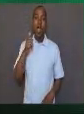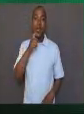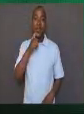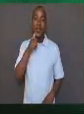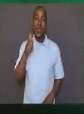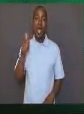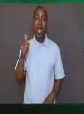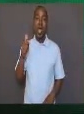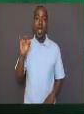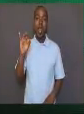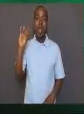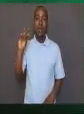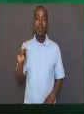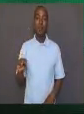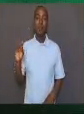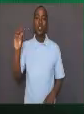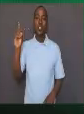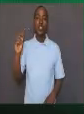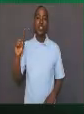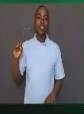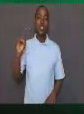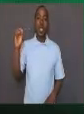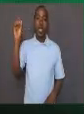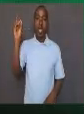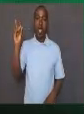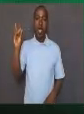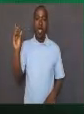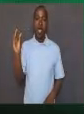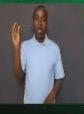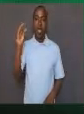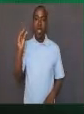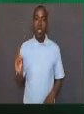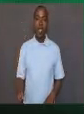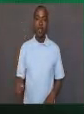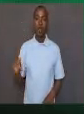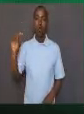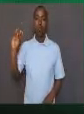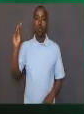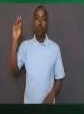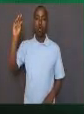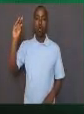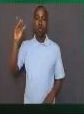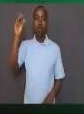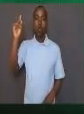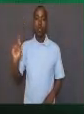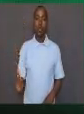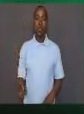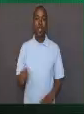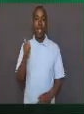Mekonnen, who was the first female professor at Addis Ababa University.